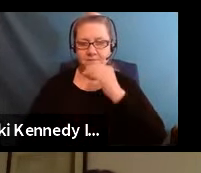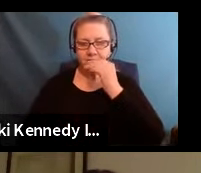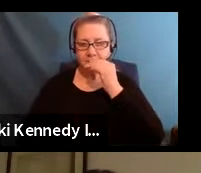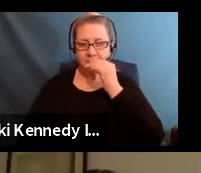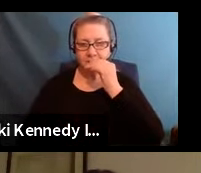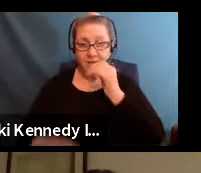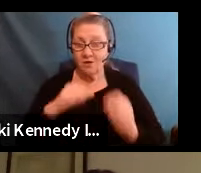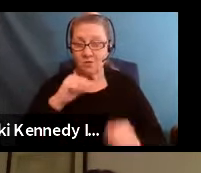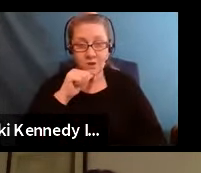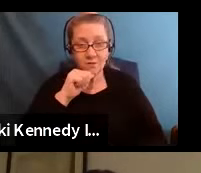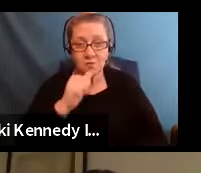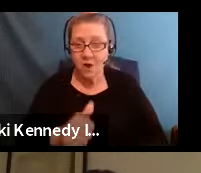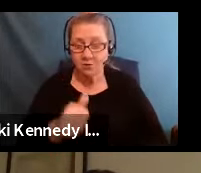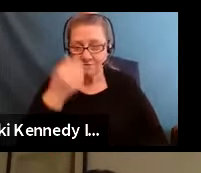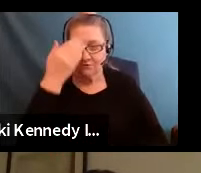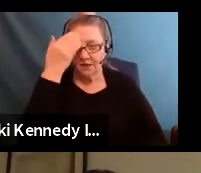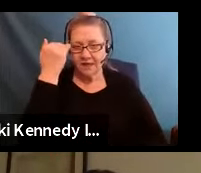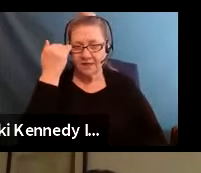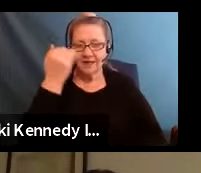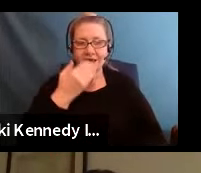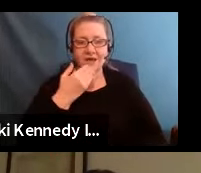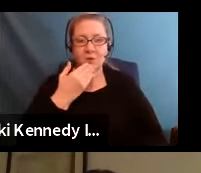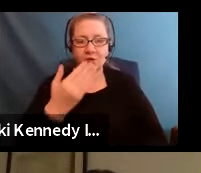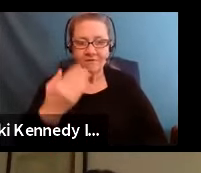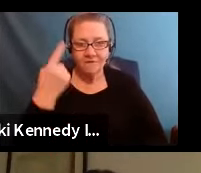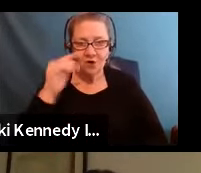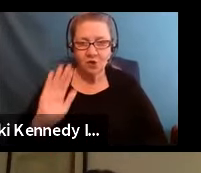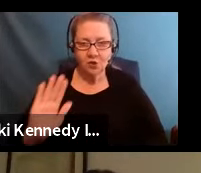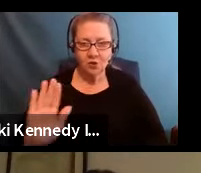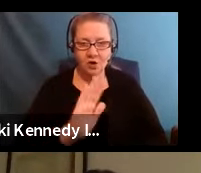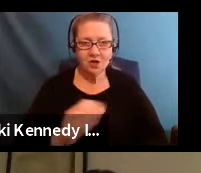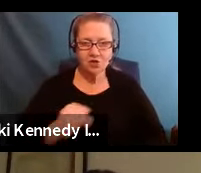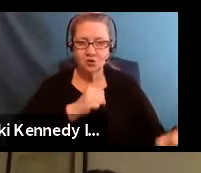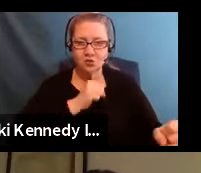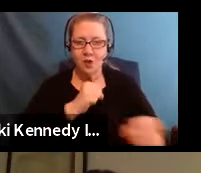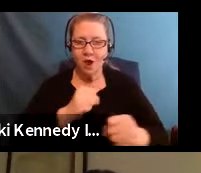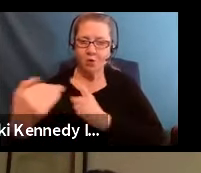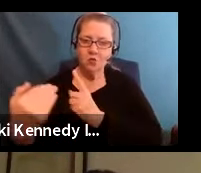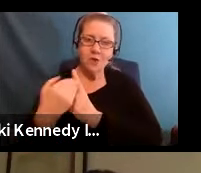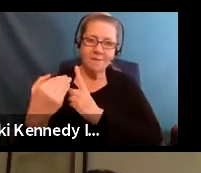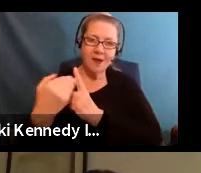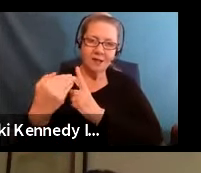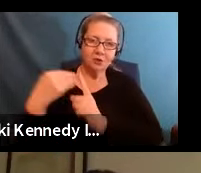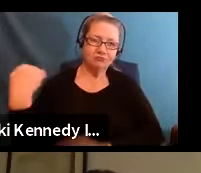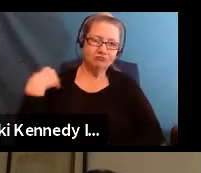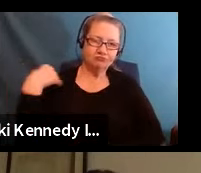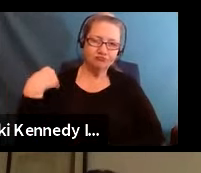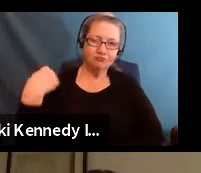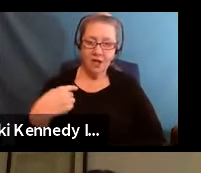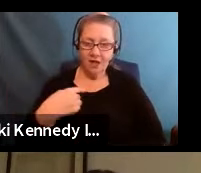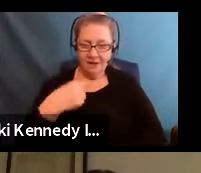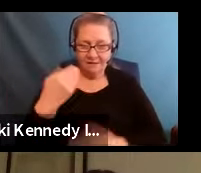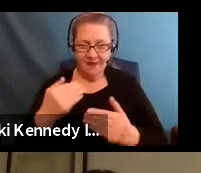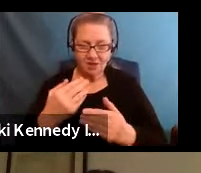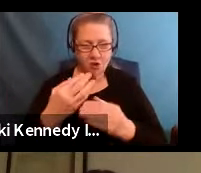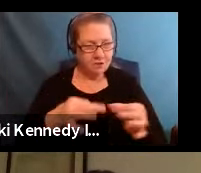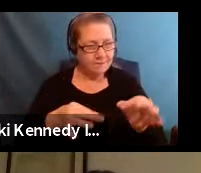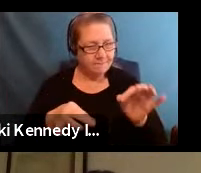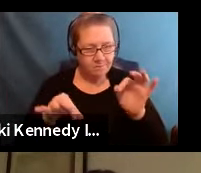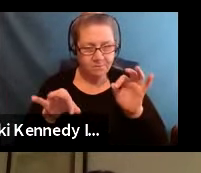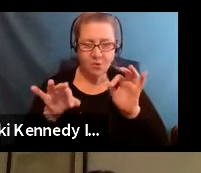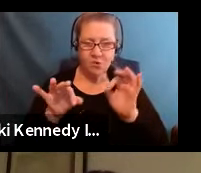we won't, and we're grateful for your strong reminder that these are key priorities